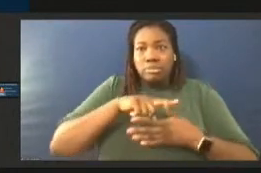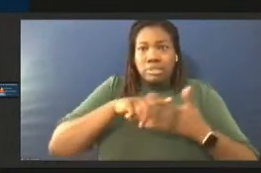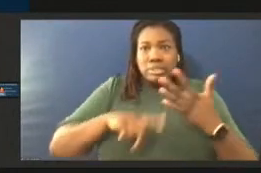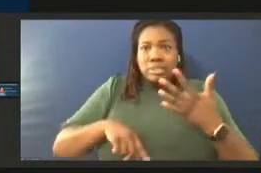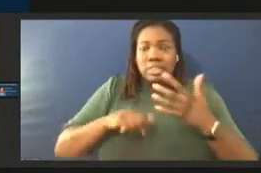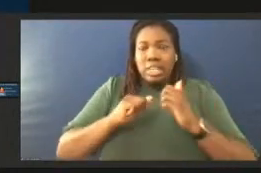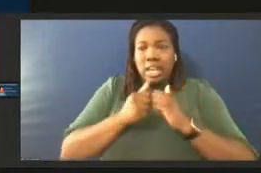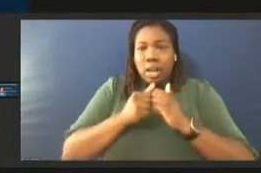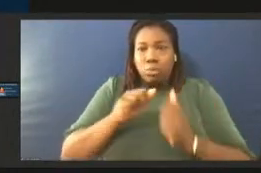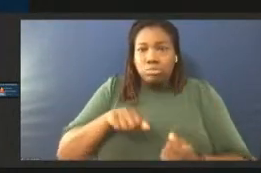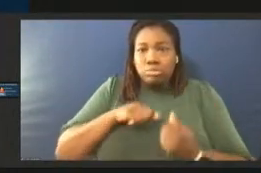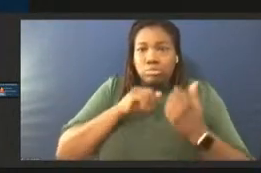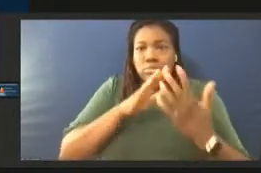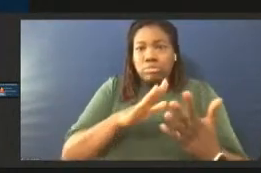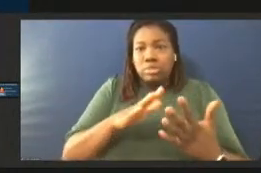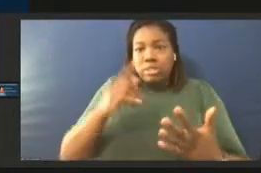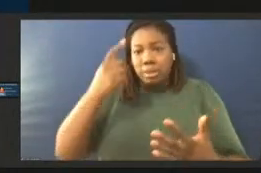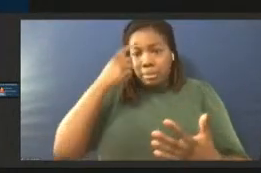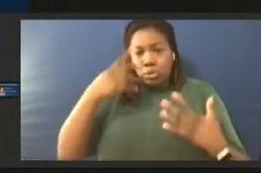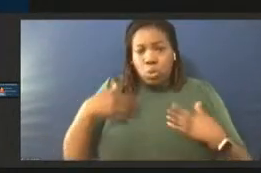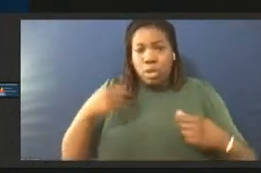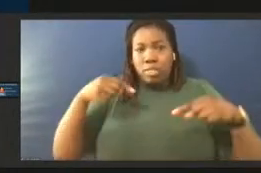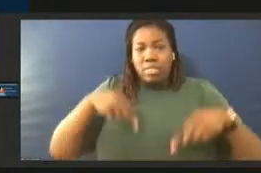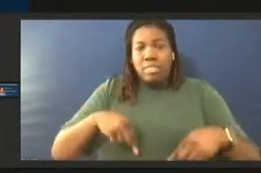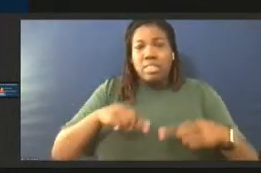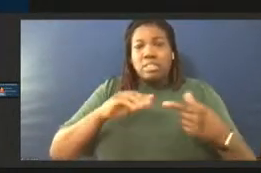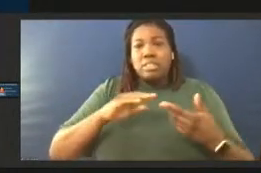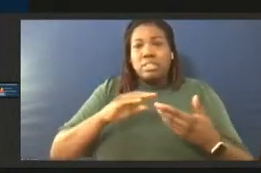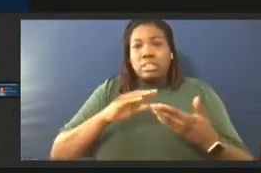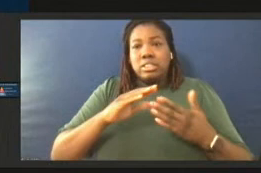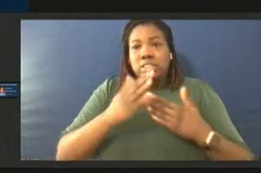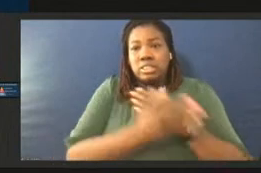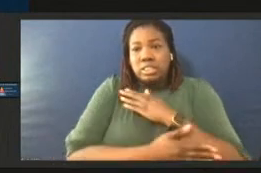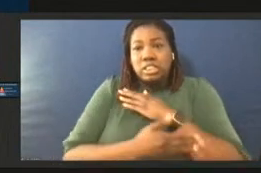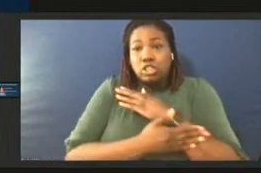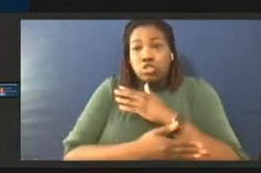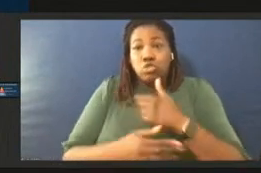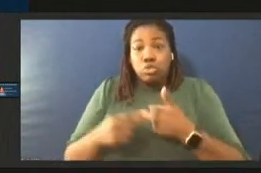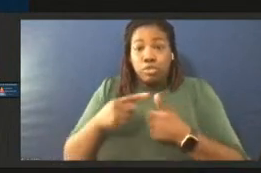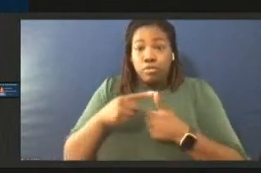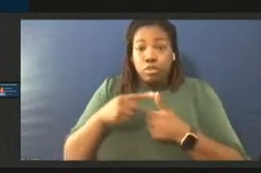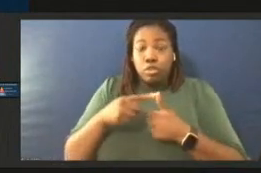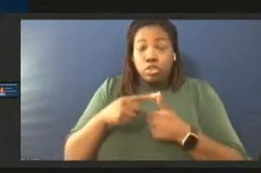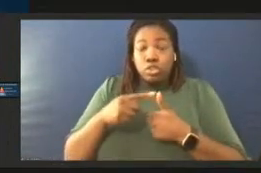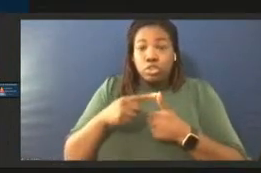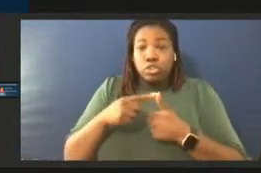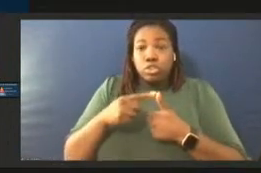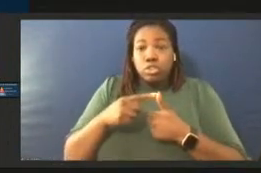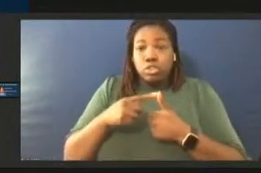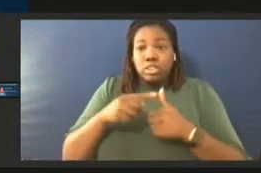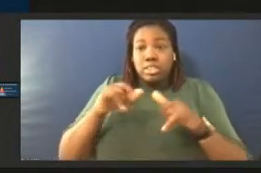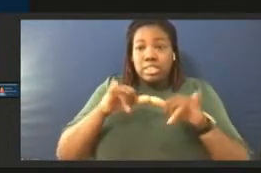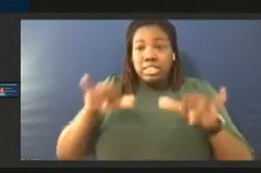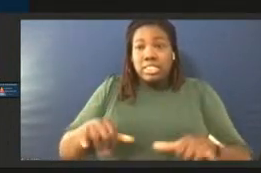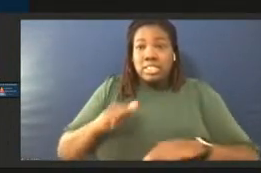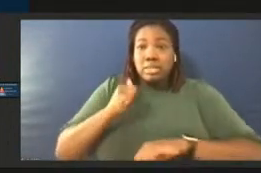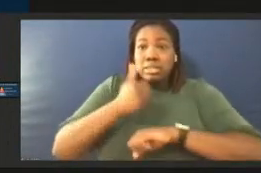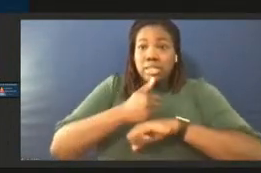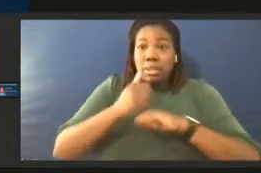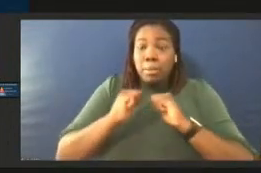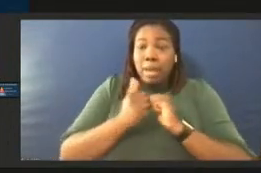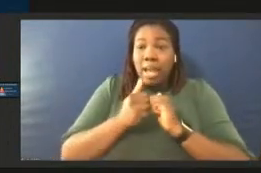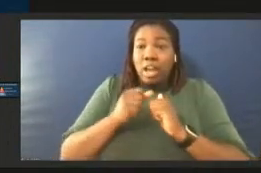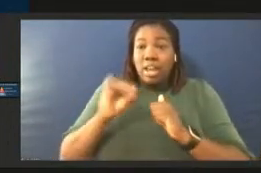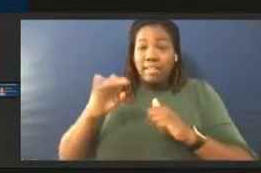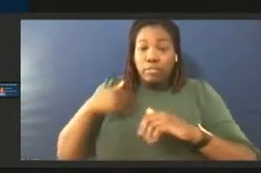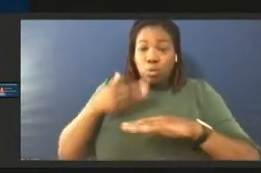mental health in this country, but let me point out 2 of them. The first is that the way our system works is that if you're above the